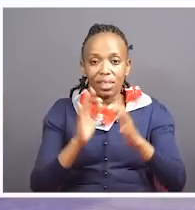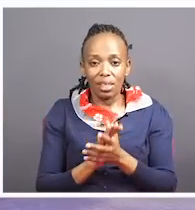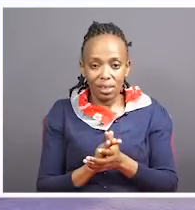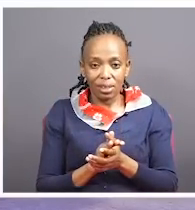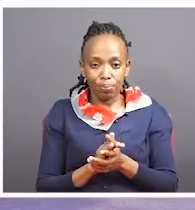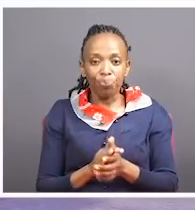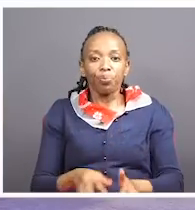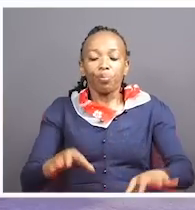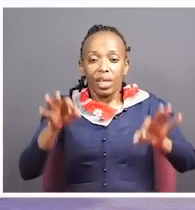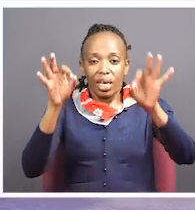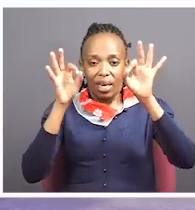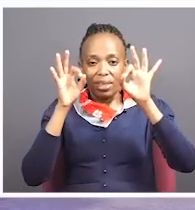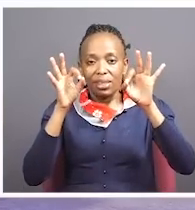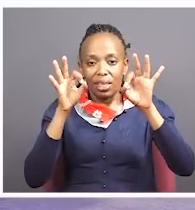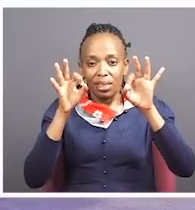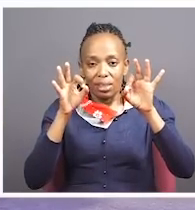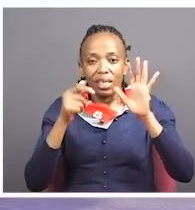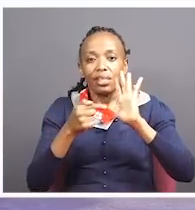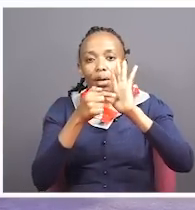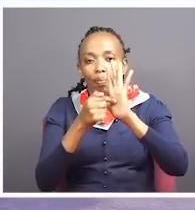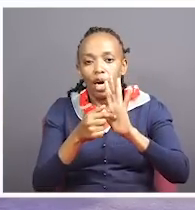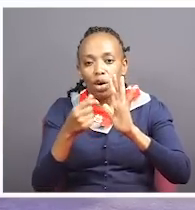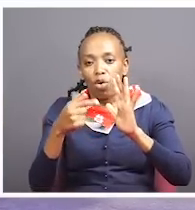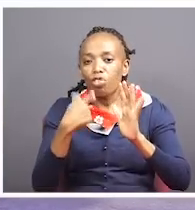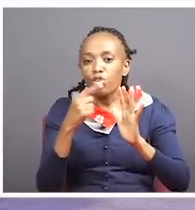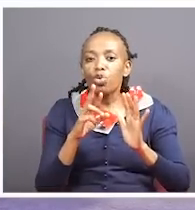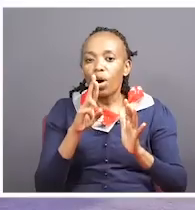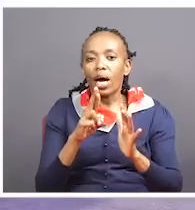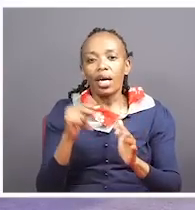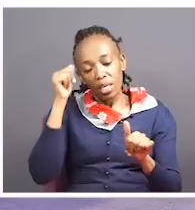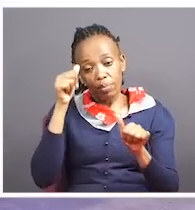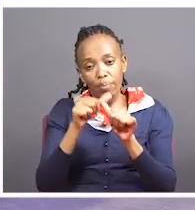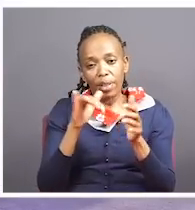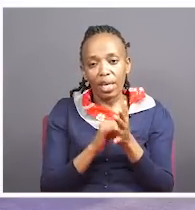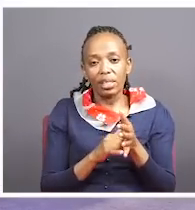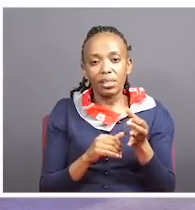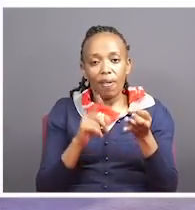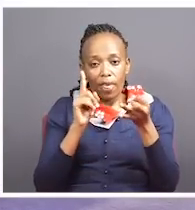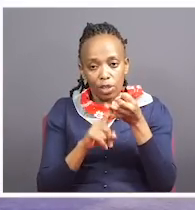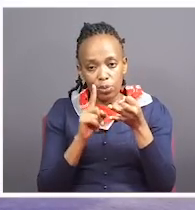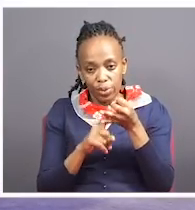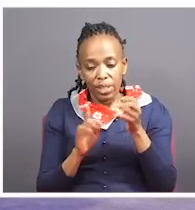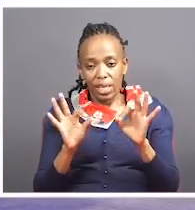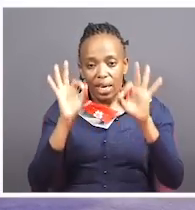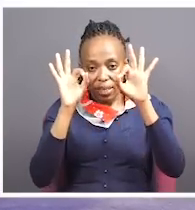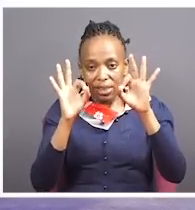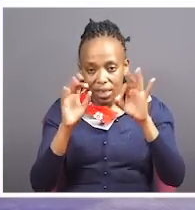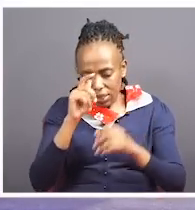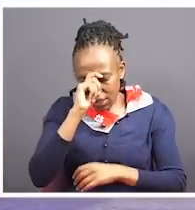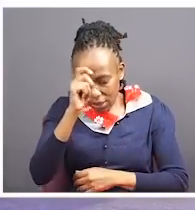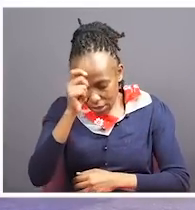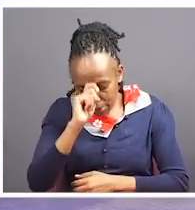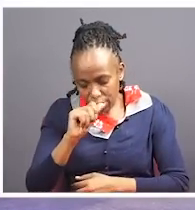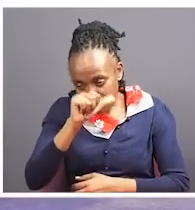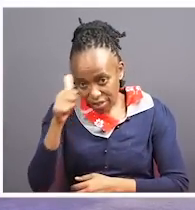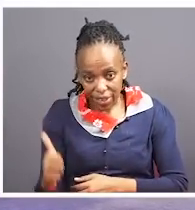excellence. Excellence is a mark of who you are. Just remember that. Number two, excellence is